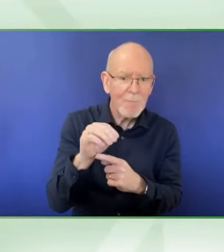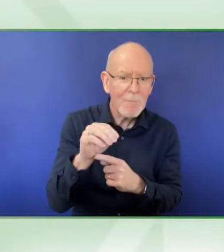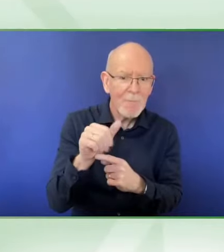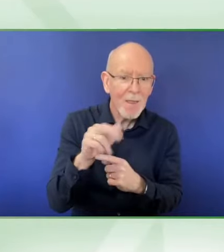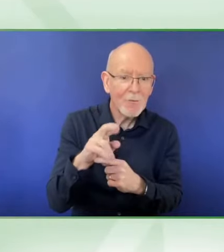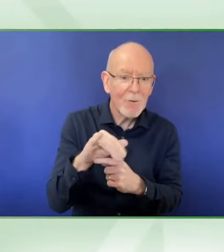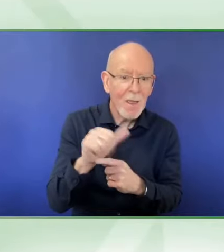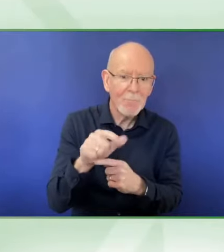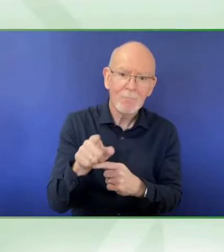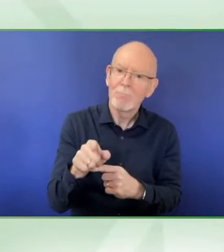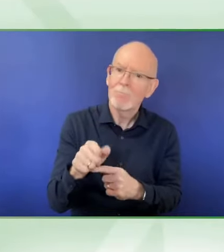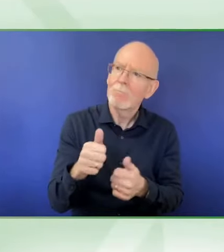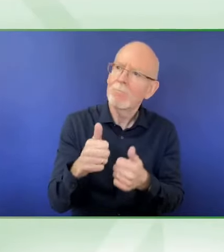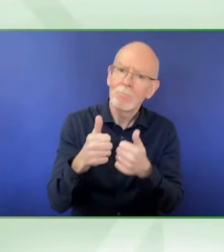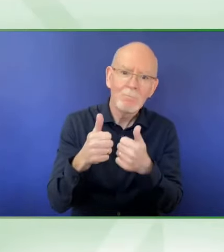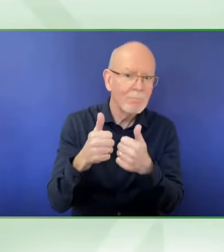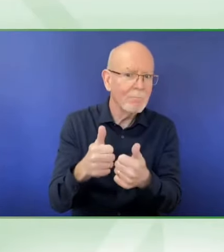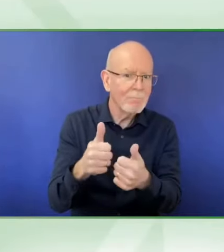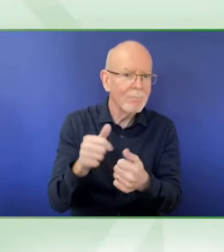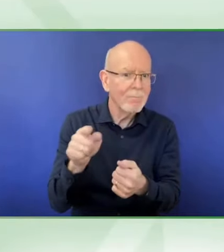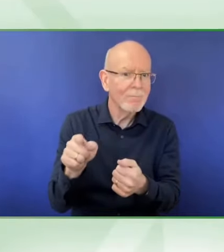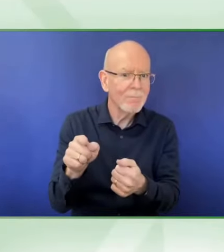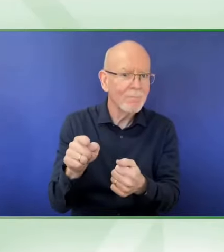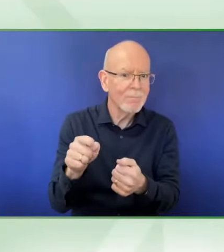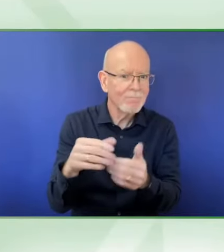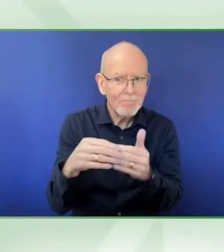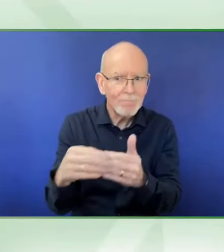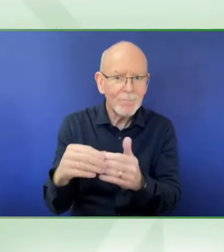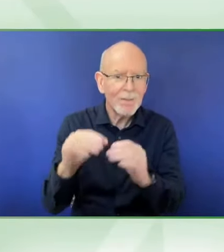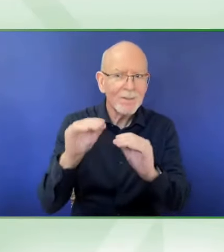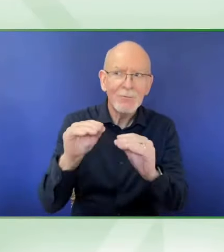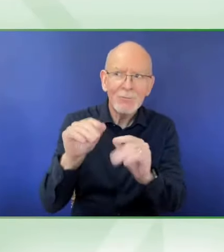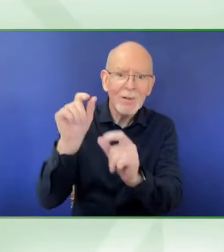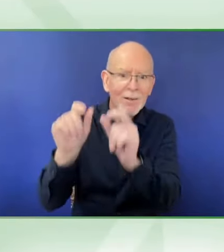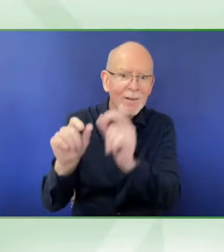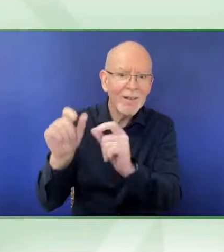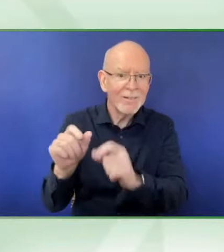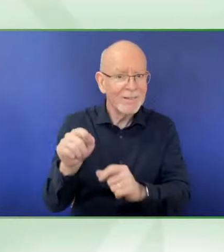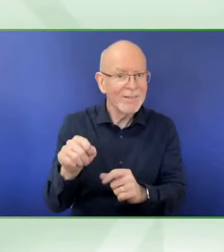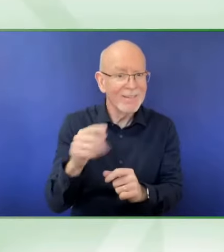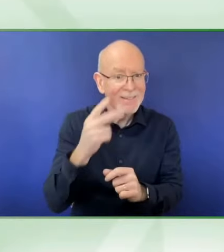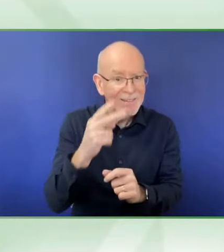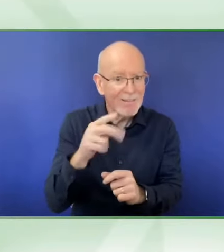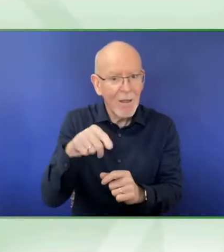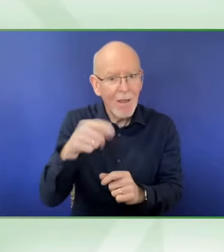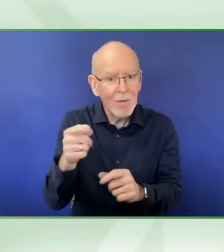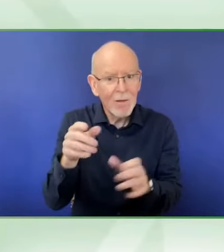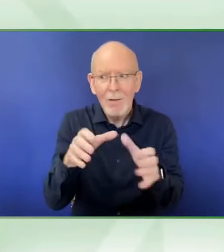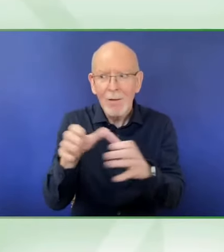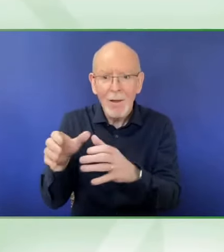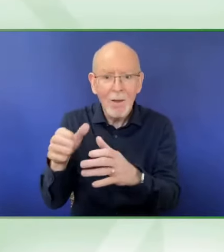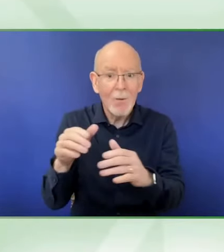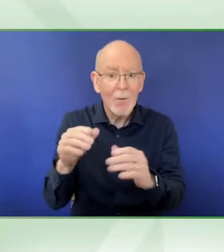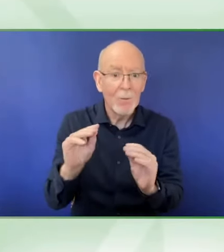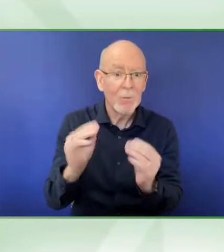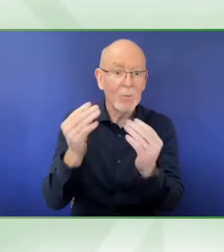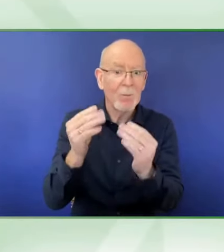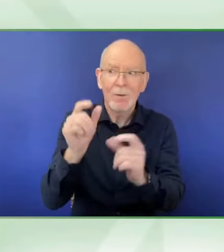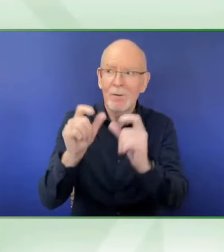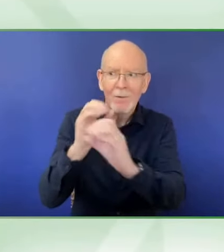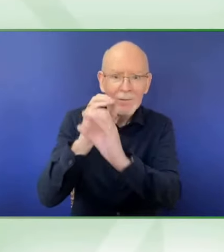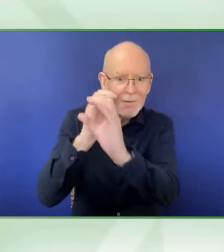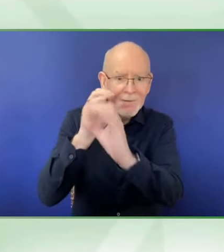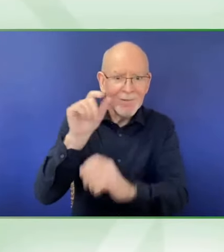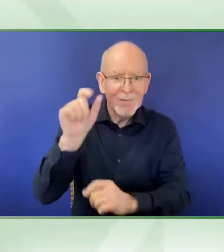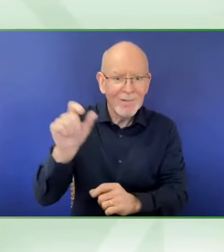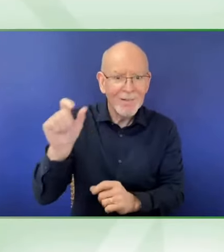physicists. And they went to many places around their area in the south of Chile. And